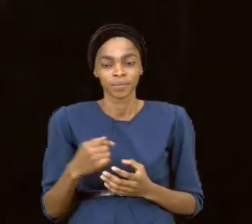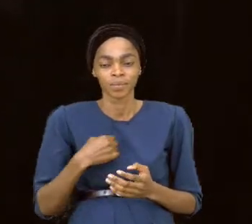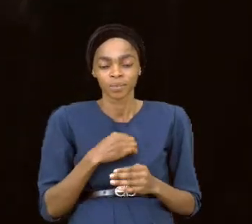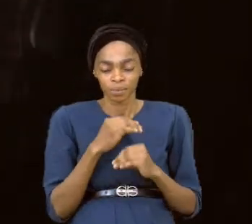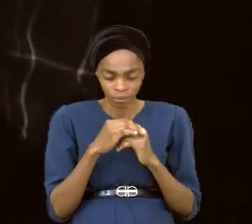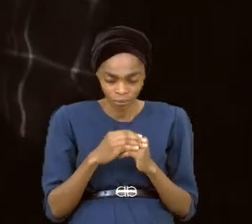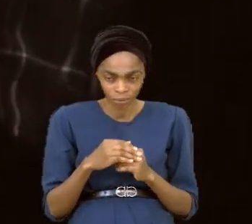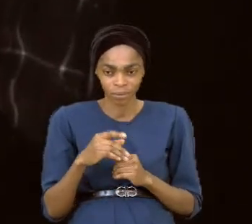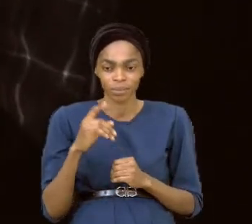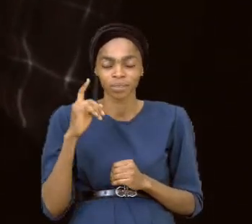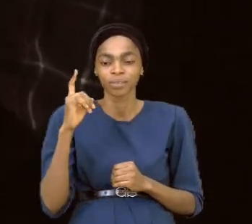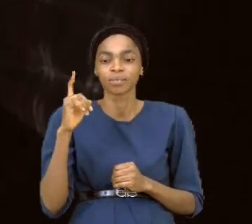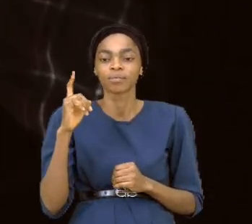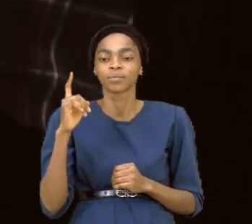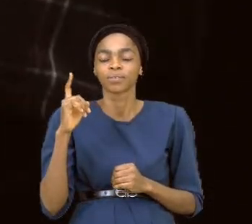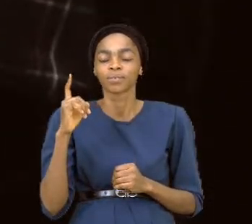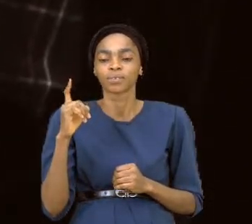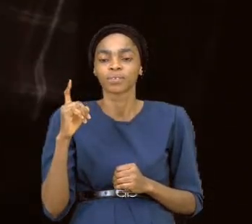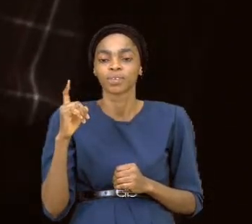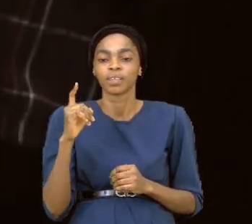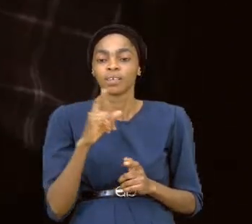Worship in spirit and truth.